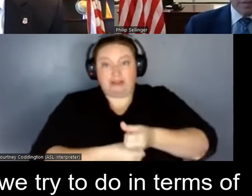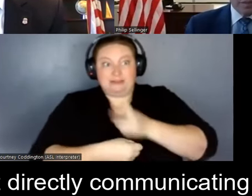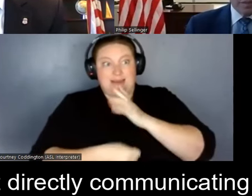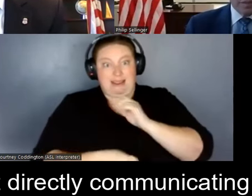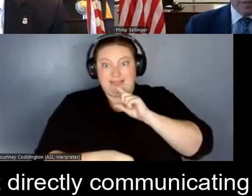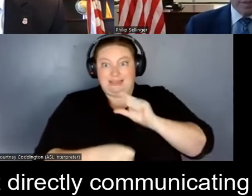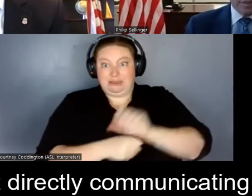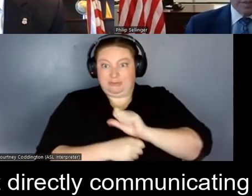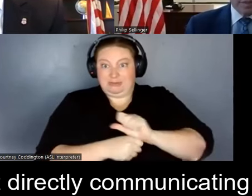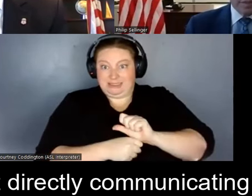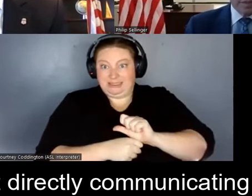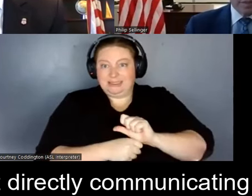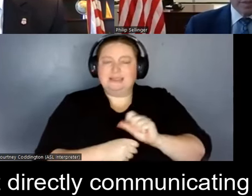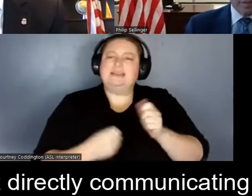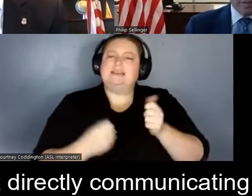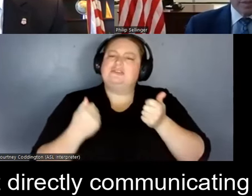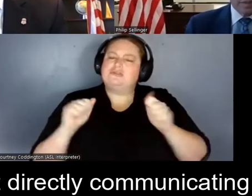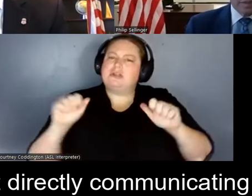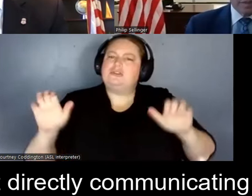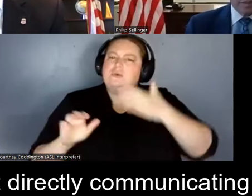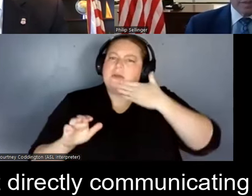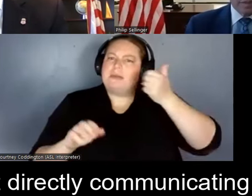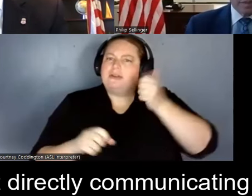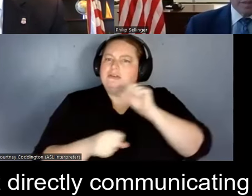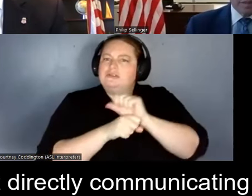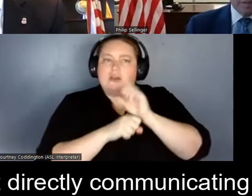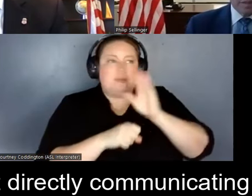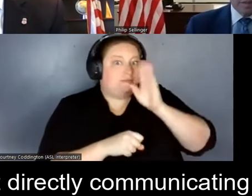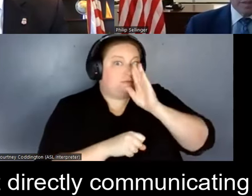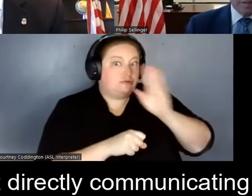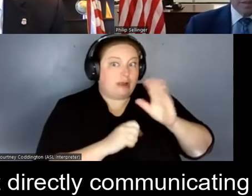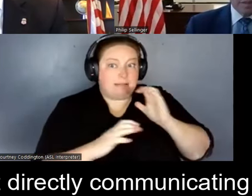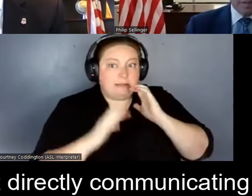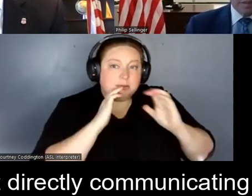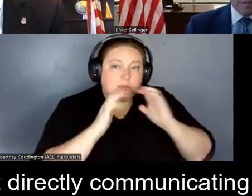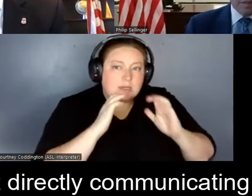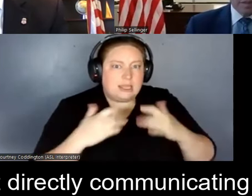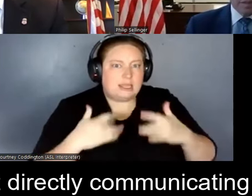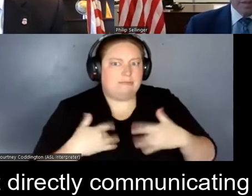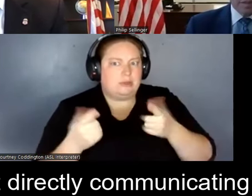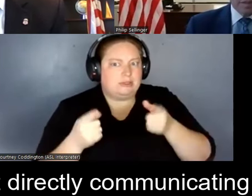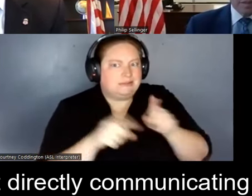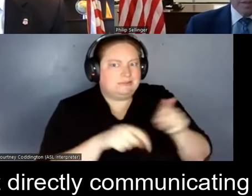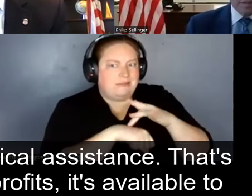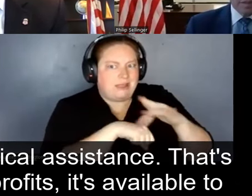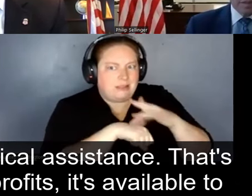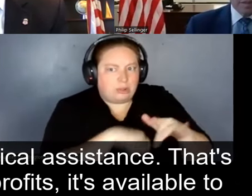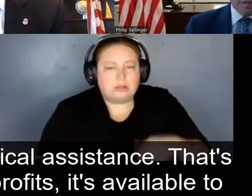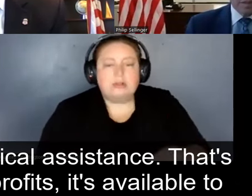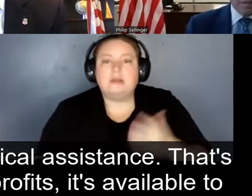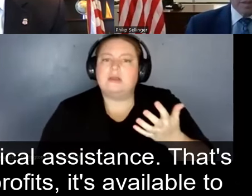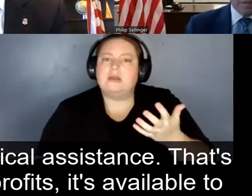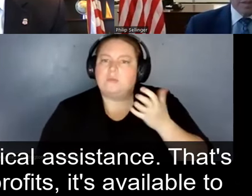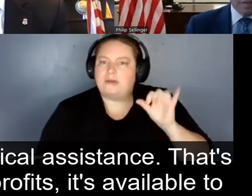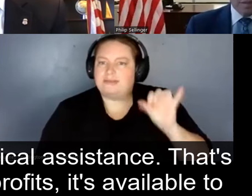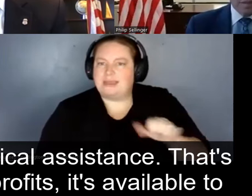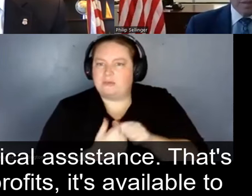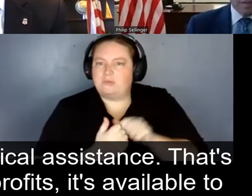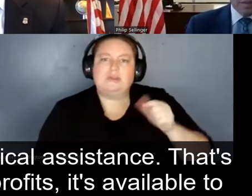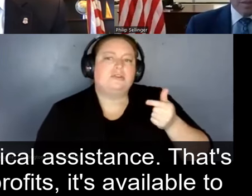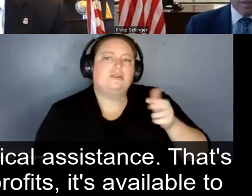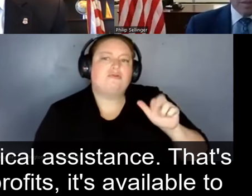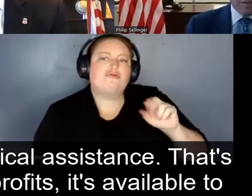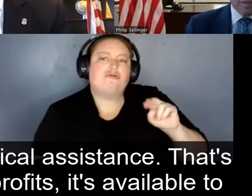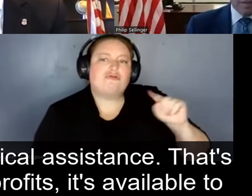is frankly doing a better job of directly communicating what's available. And I wanted to do that with grants and technical